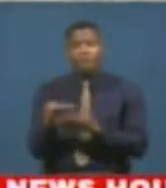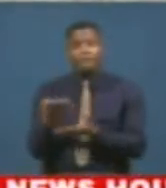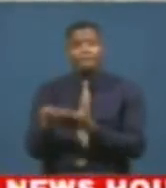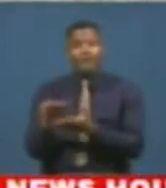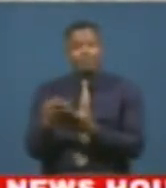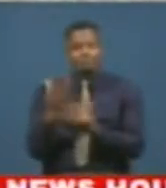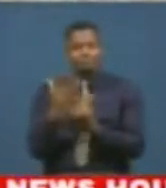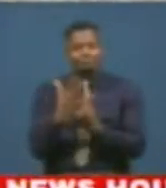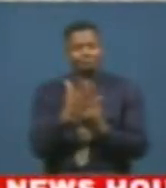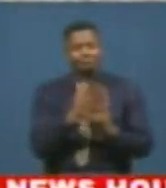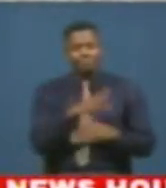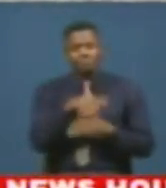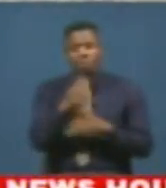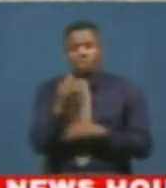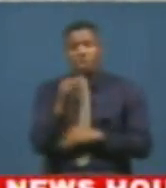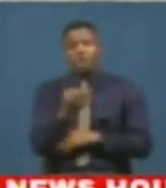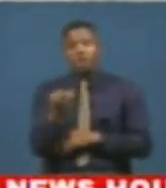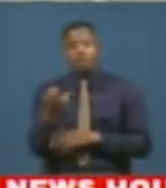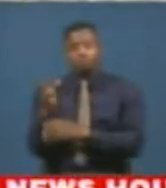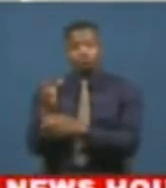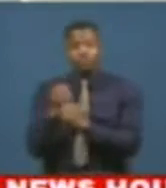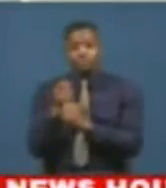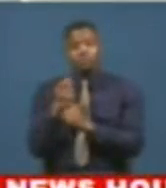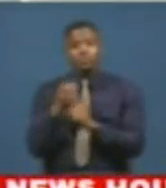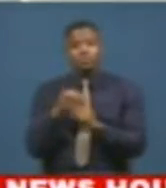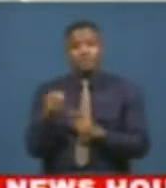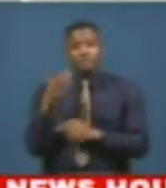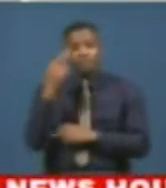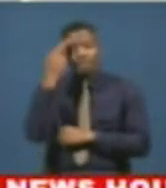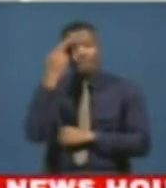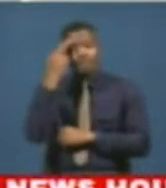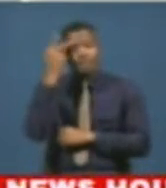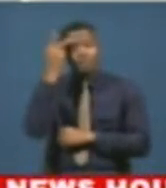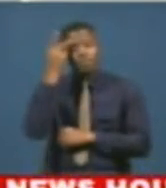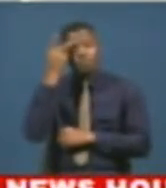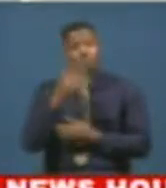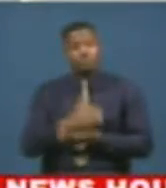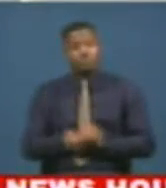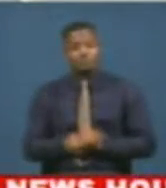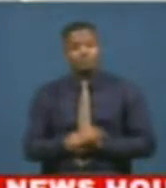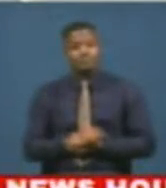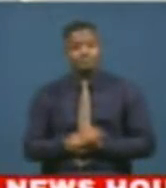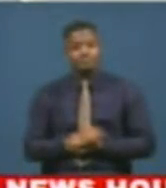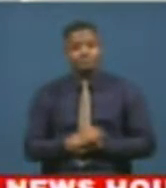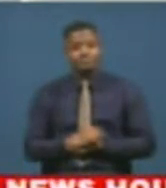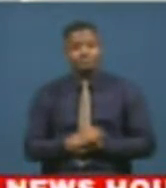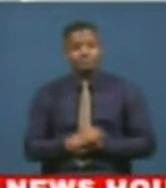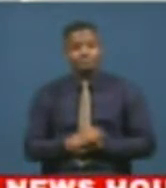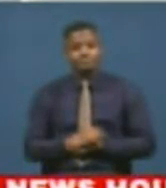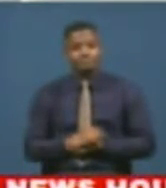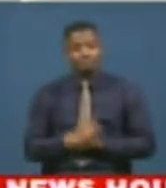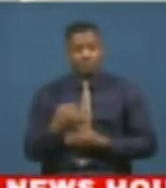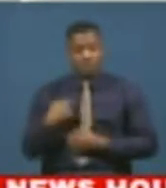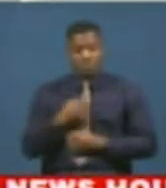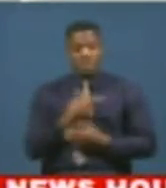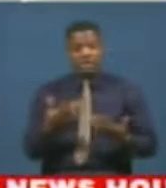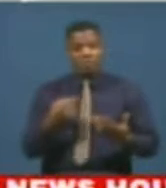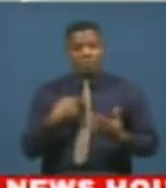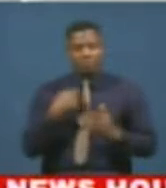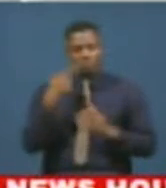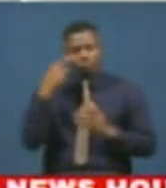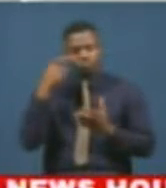and other resources received for their intended purposes. We deeply recognize